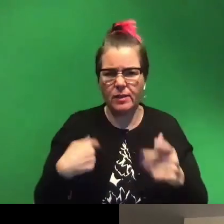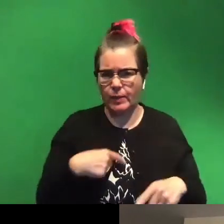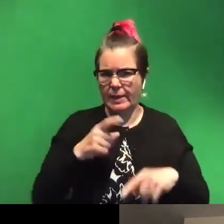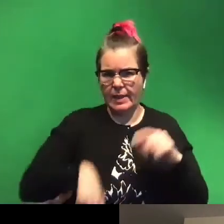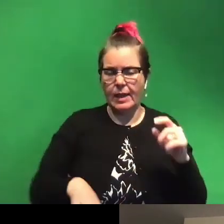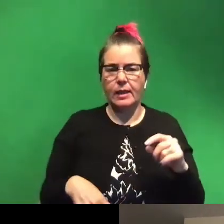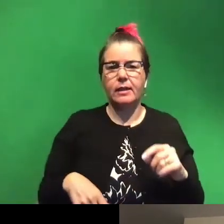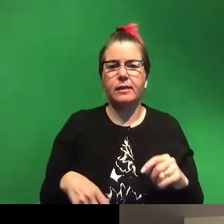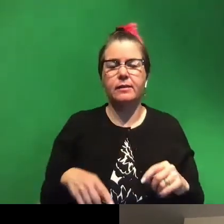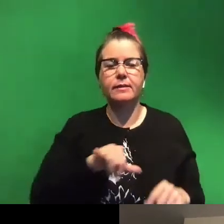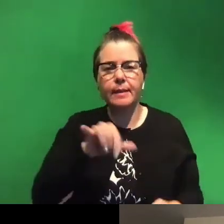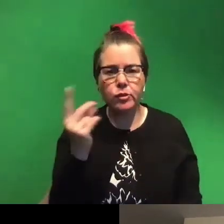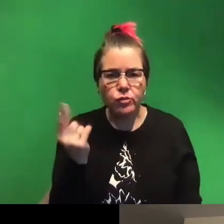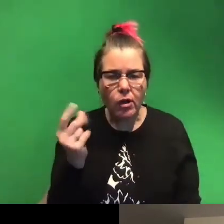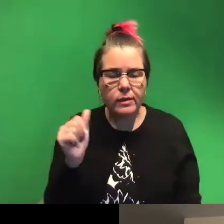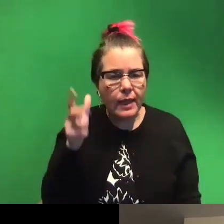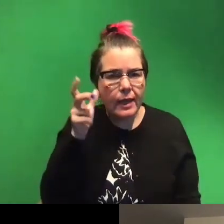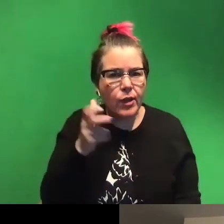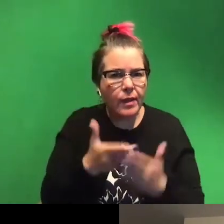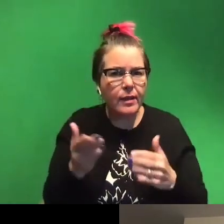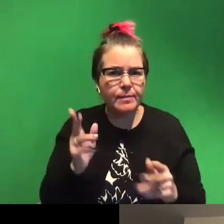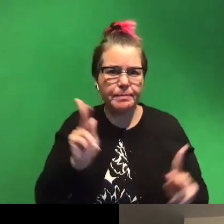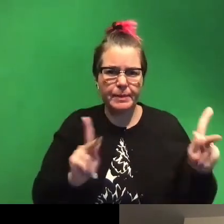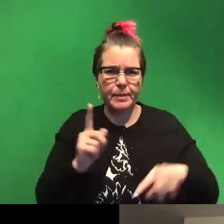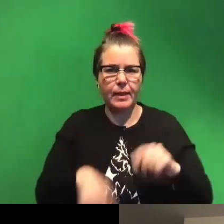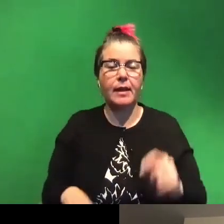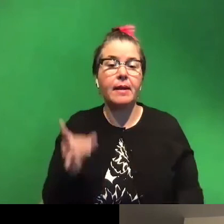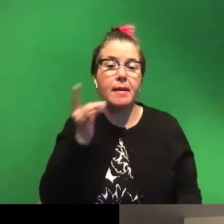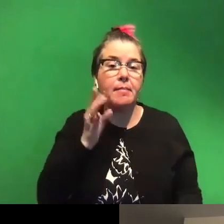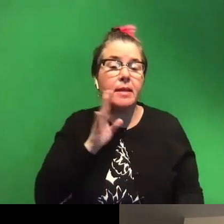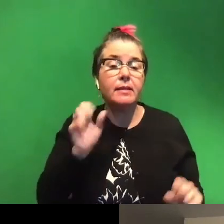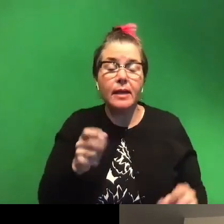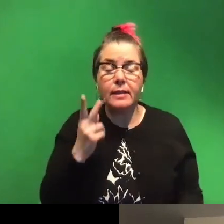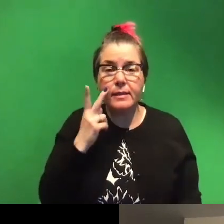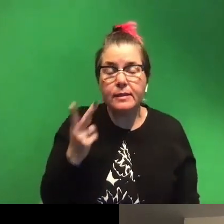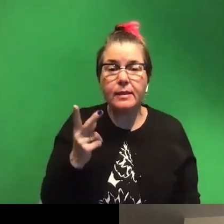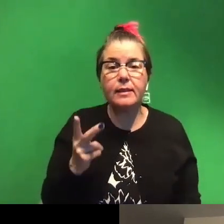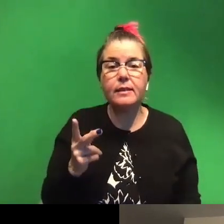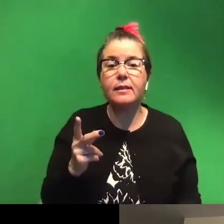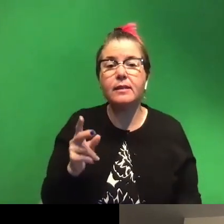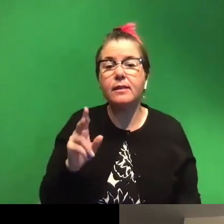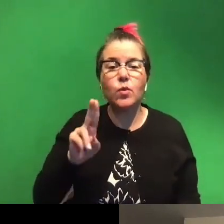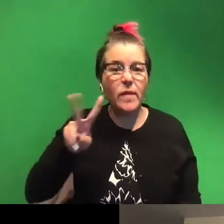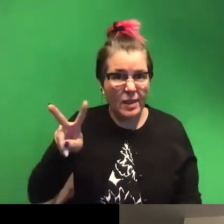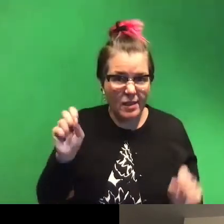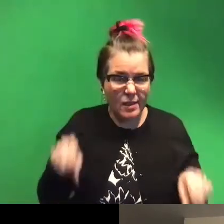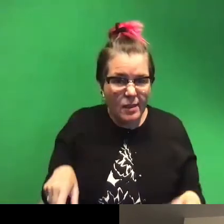like dogs can hear things that we cannot. Bees can see in ultraviolet,